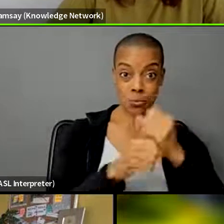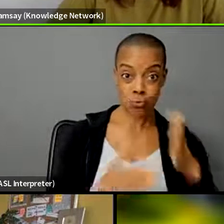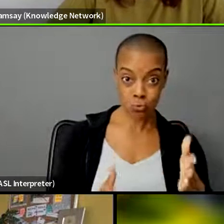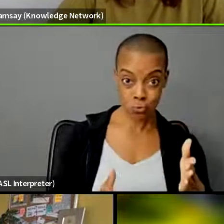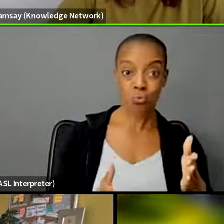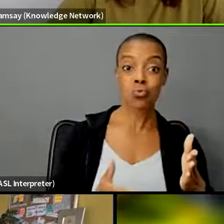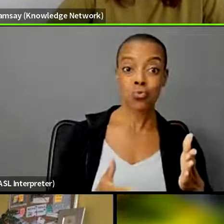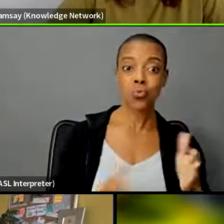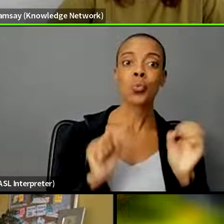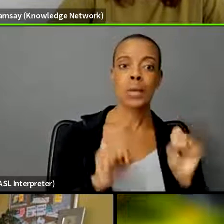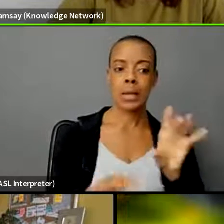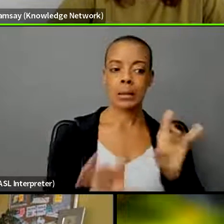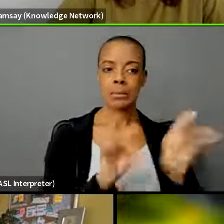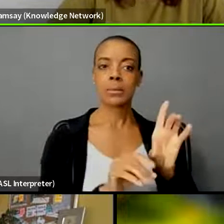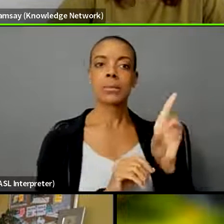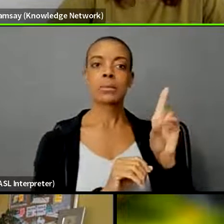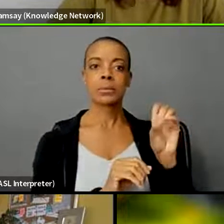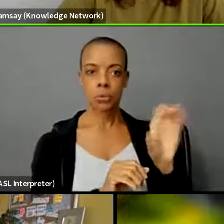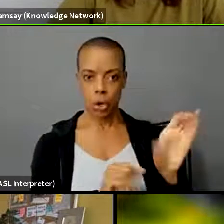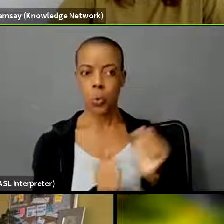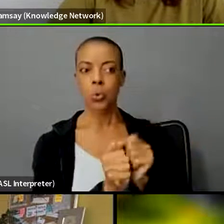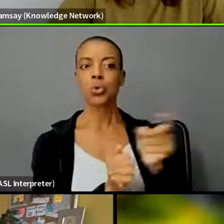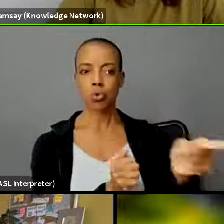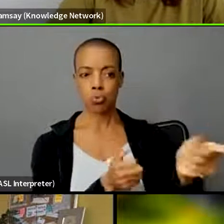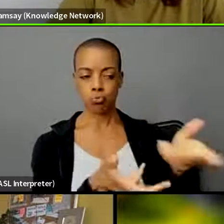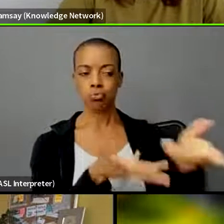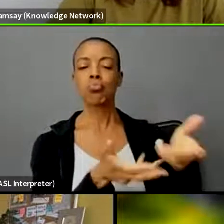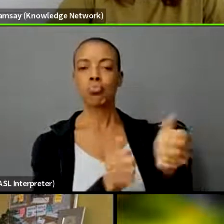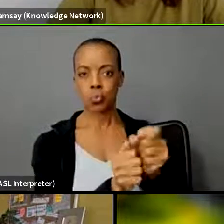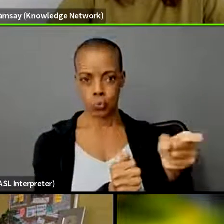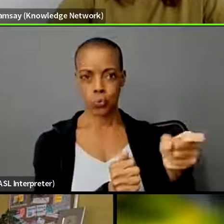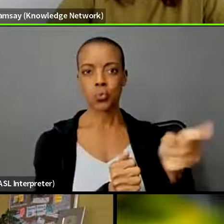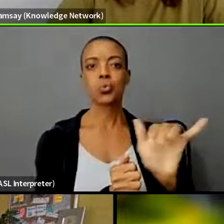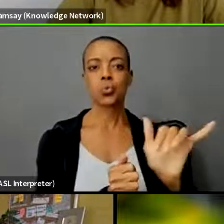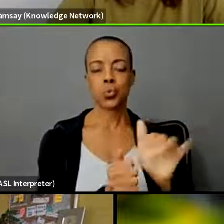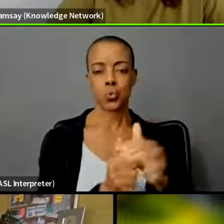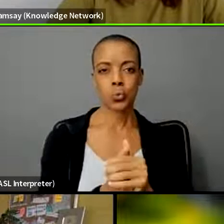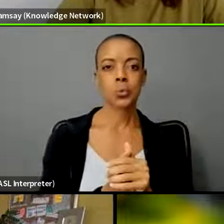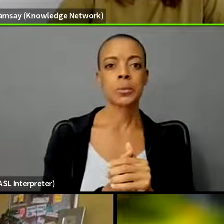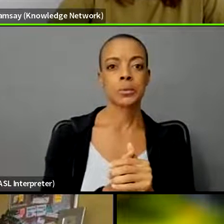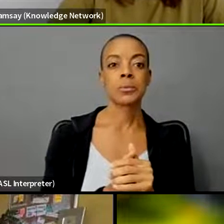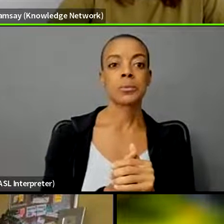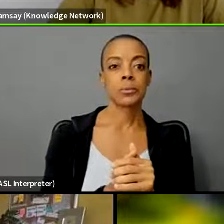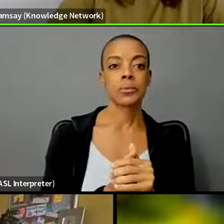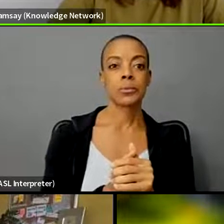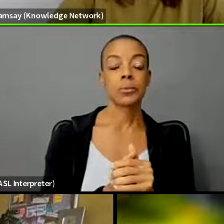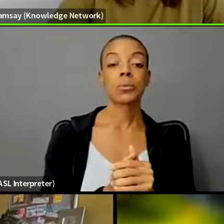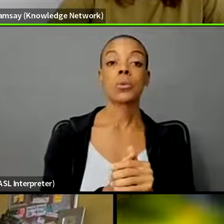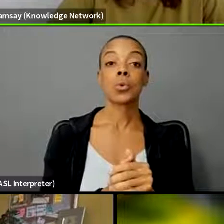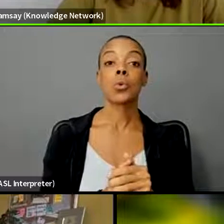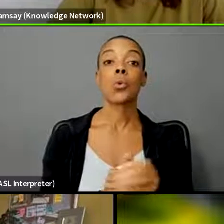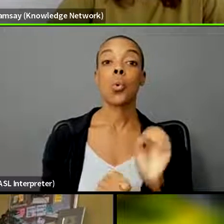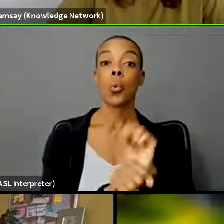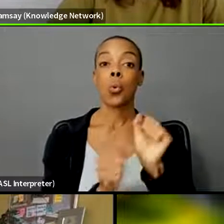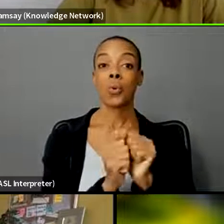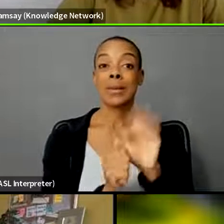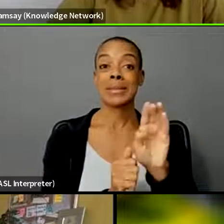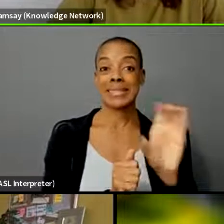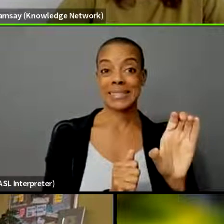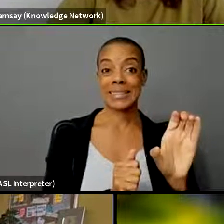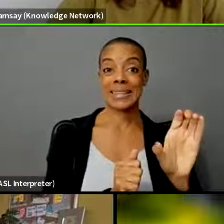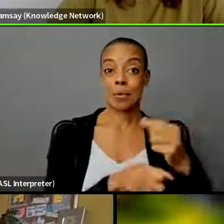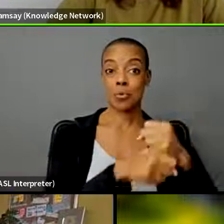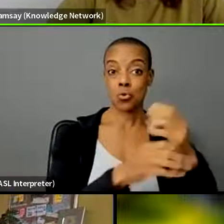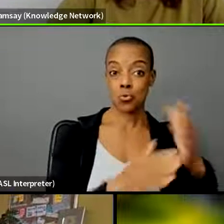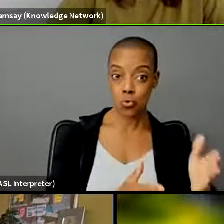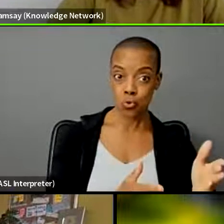commission documentaries with you as well. So when we work with a BC producer on a commission, we like to